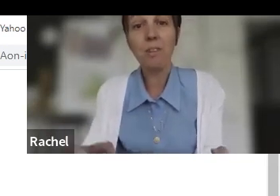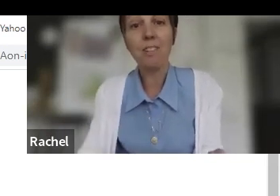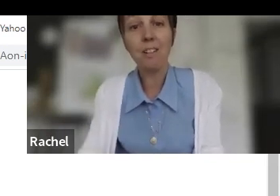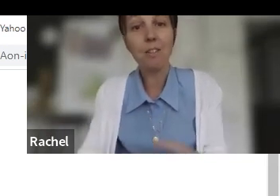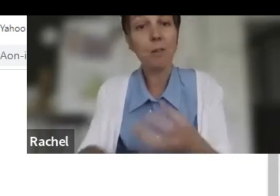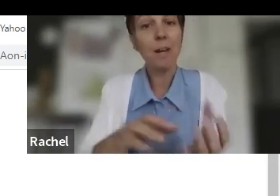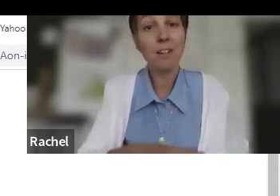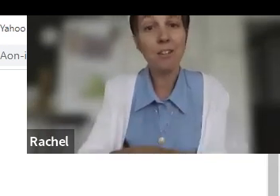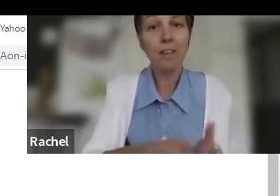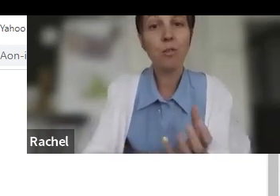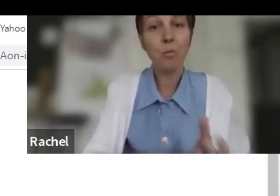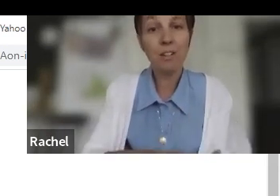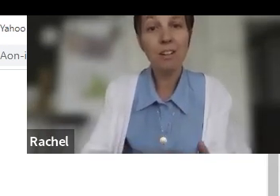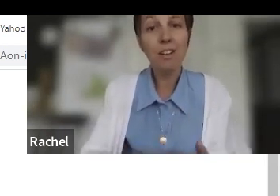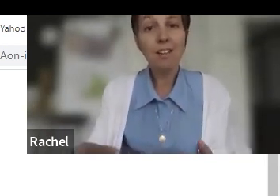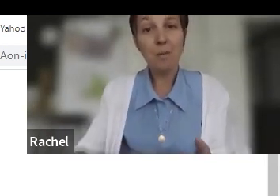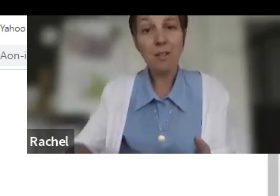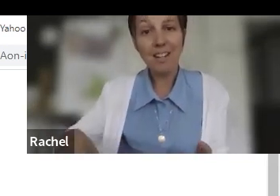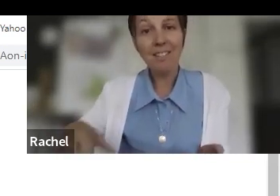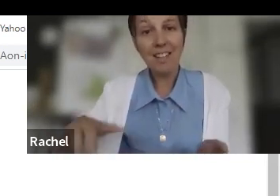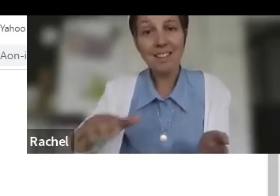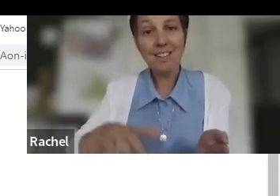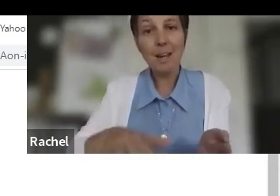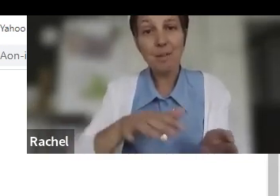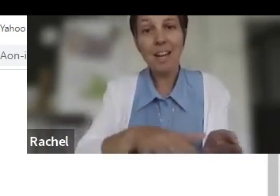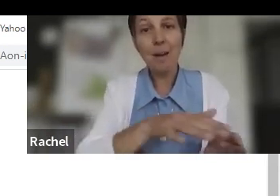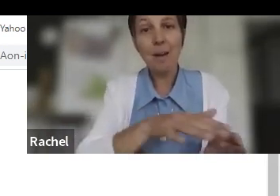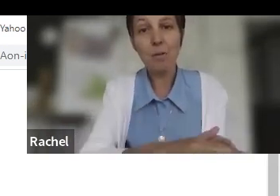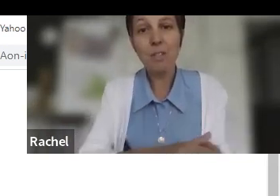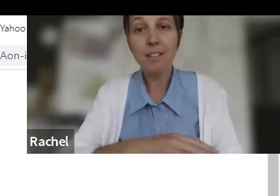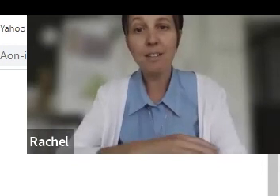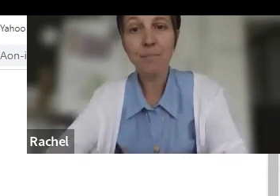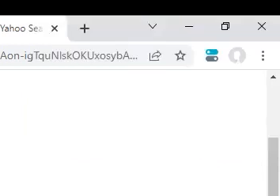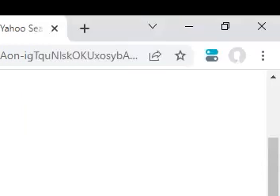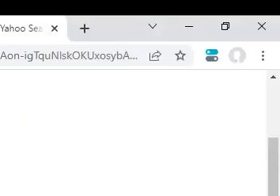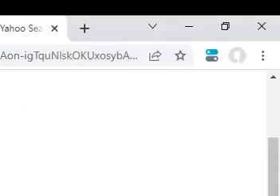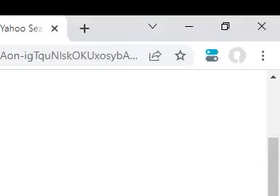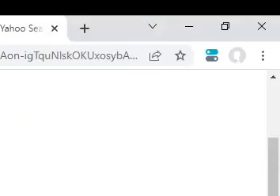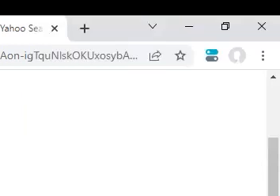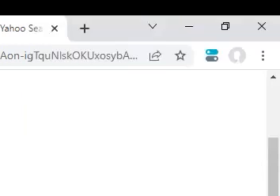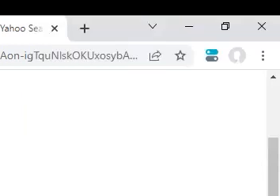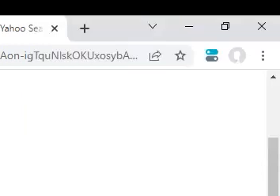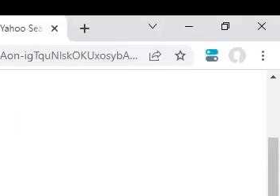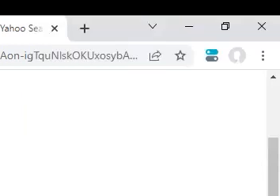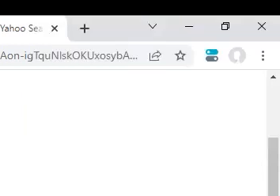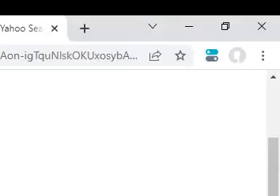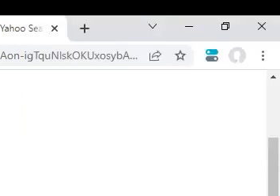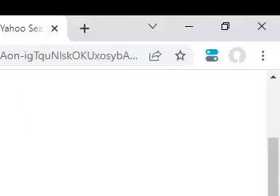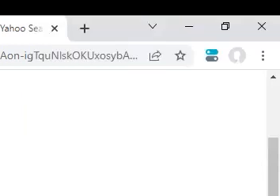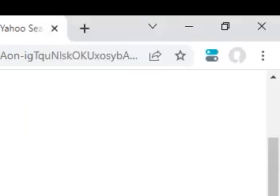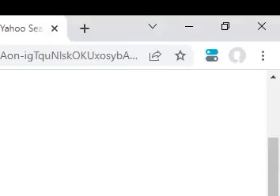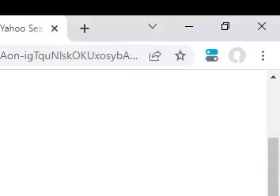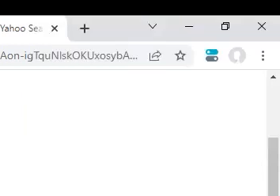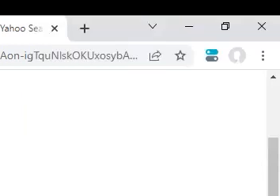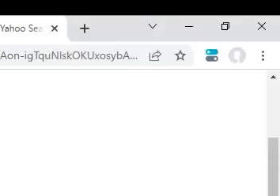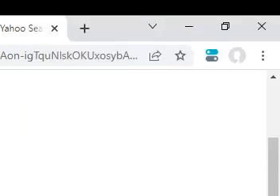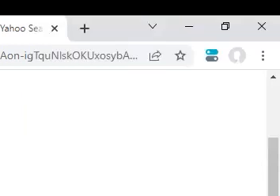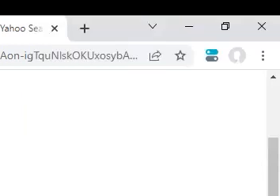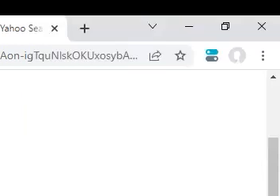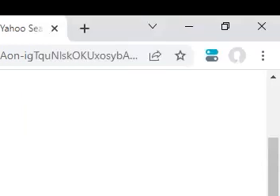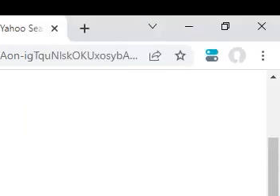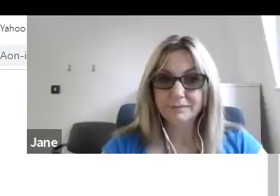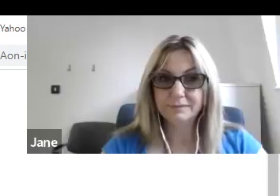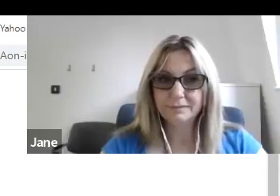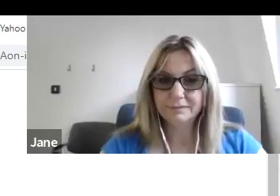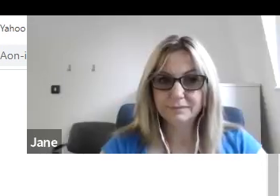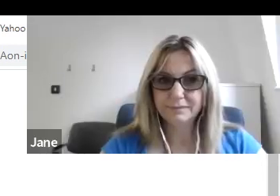equipped with the skills to manage if they're triggered. So it's kind of like this stepped care process. Sometimes obviously with trauma it can be ongoing, you know,